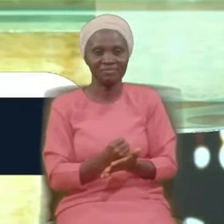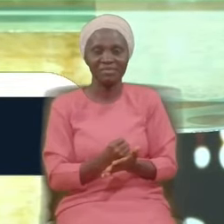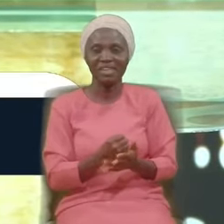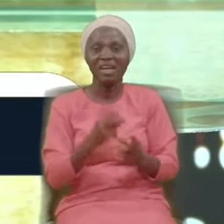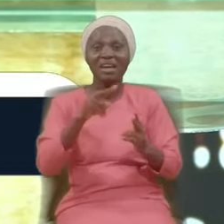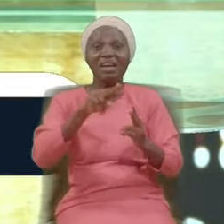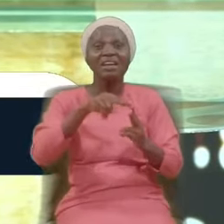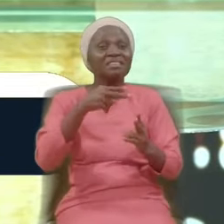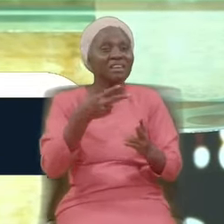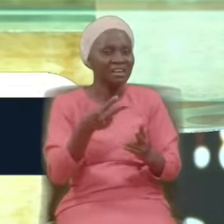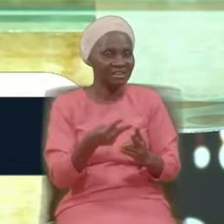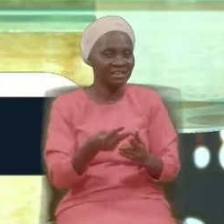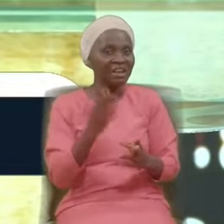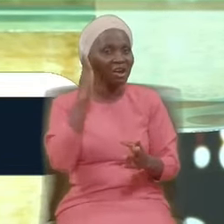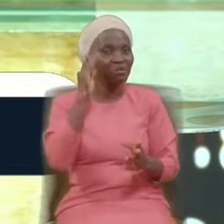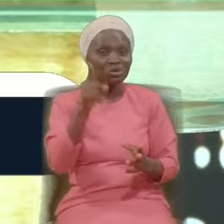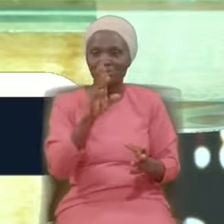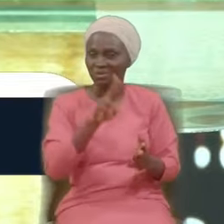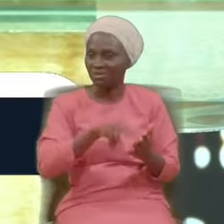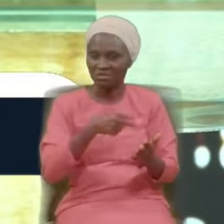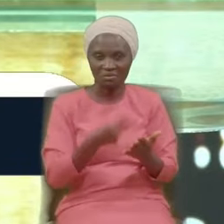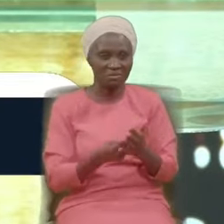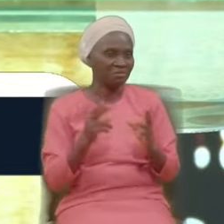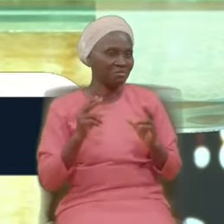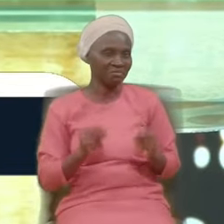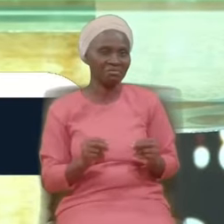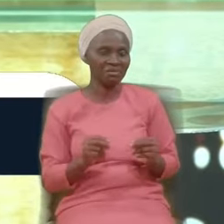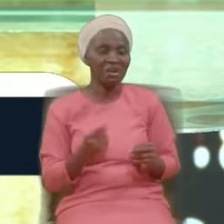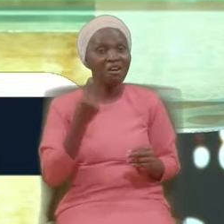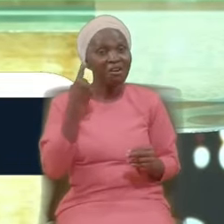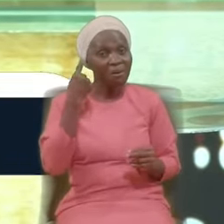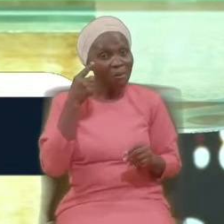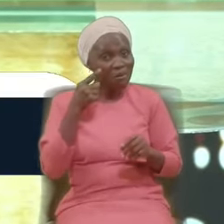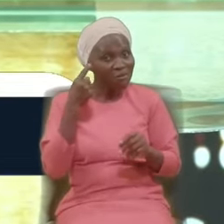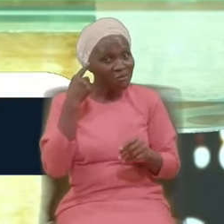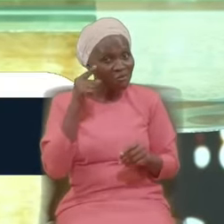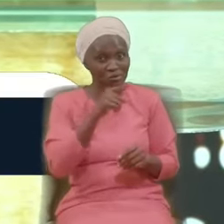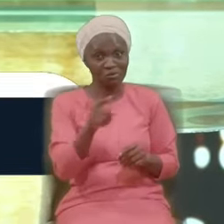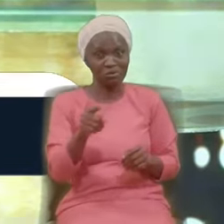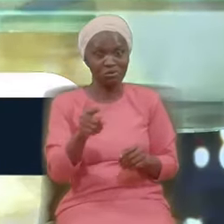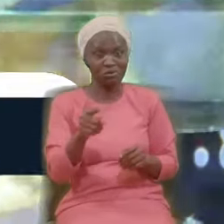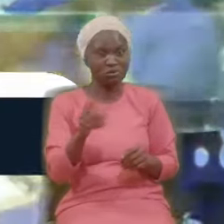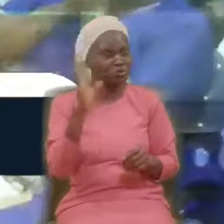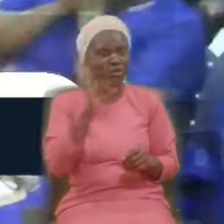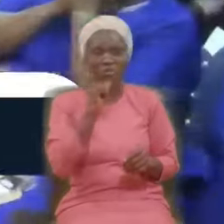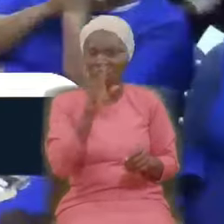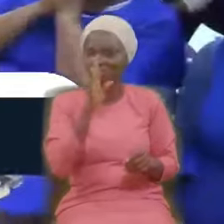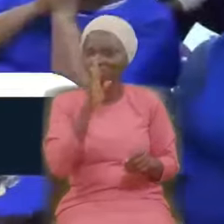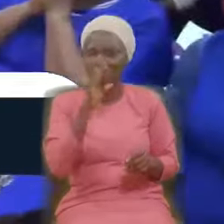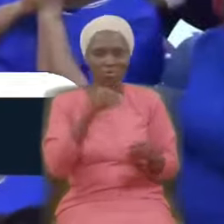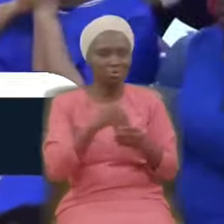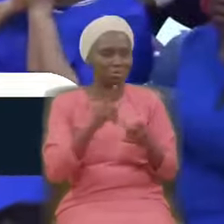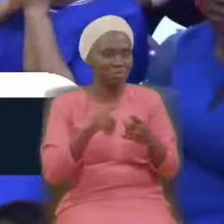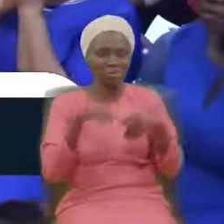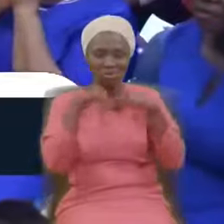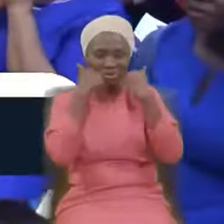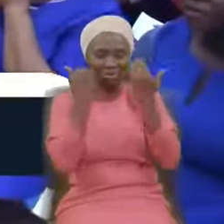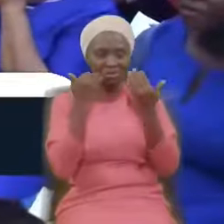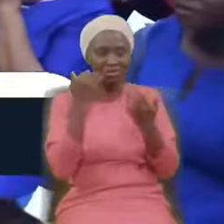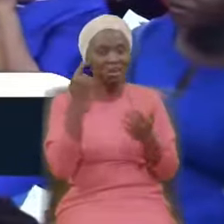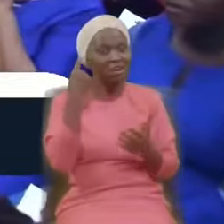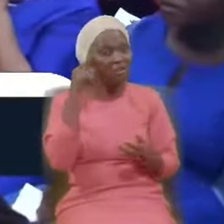Neither be thou confounded, for thou shalt not be put to shame. For